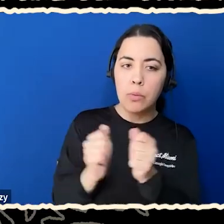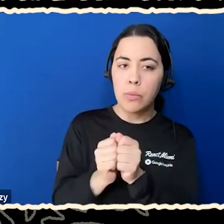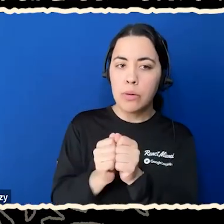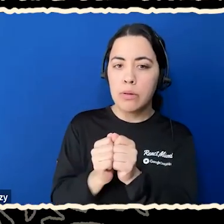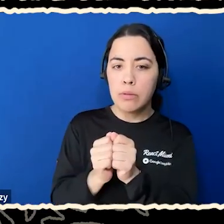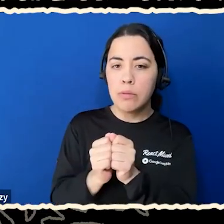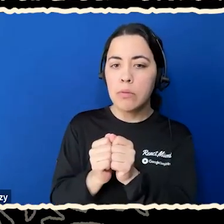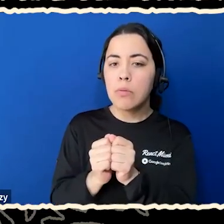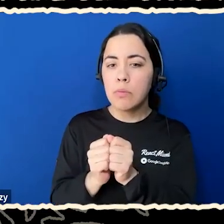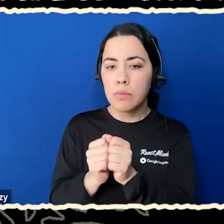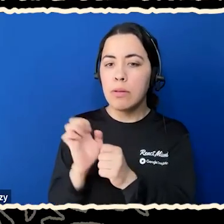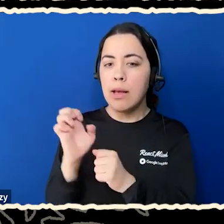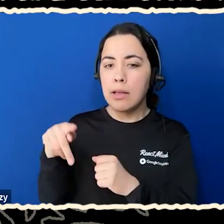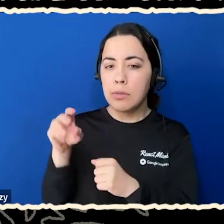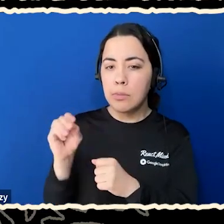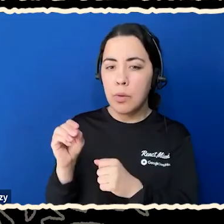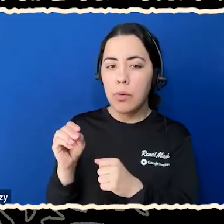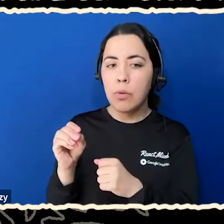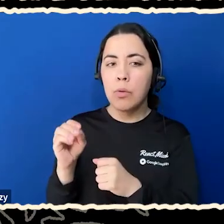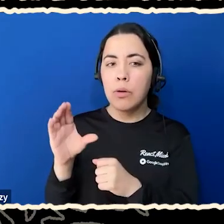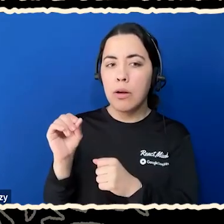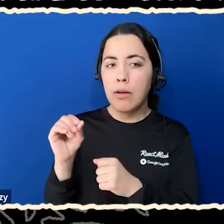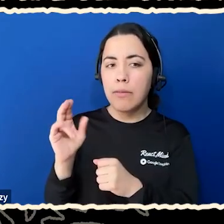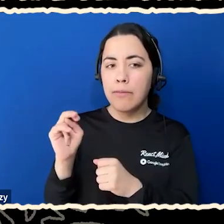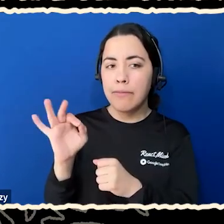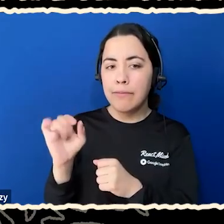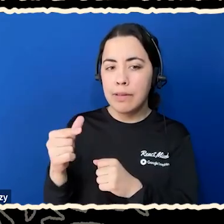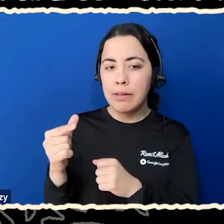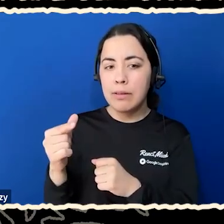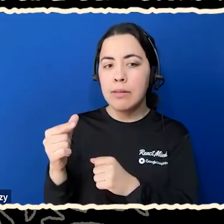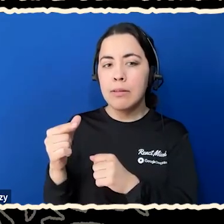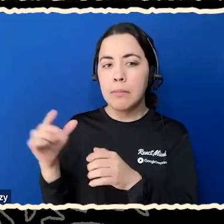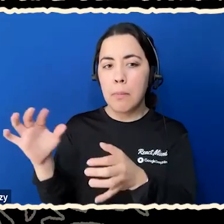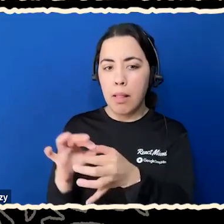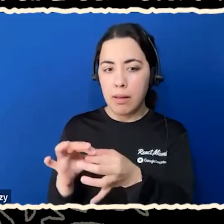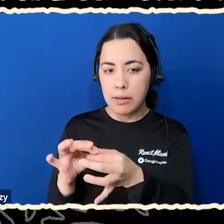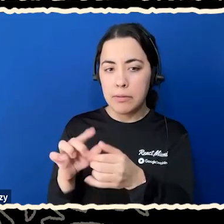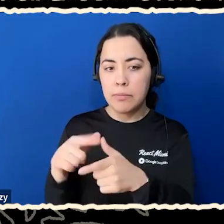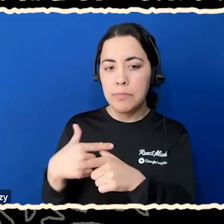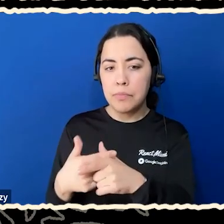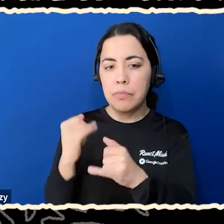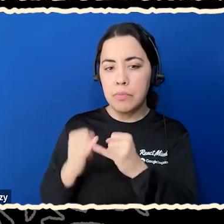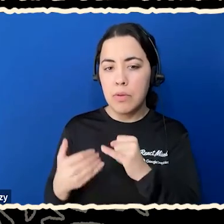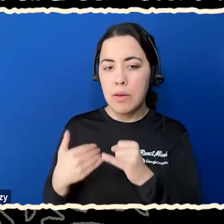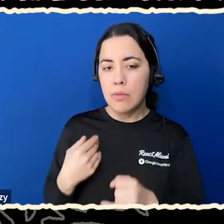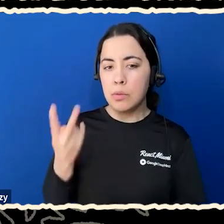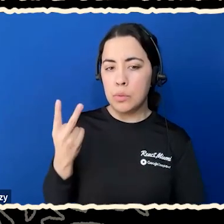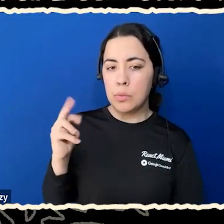Expo config plugin. And finally, we have 2 modular packages for navigation and state.